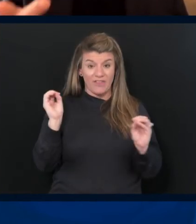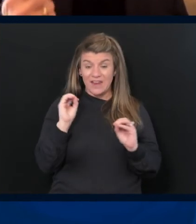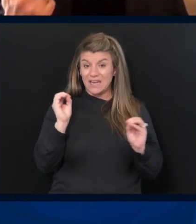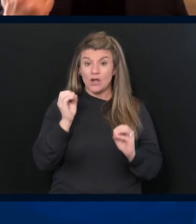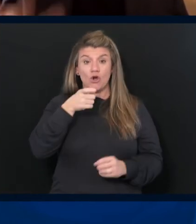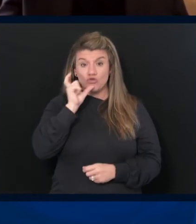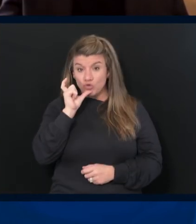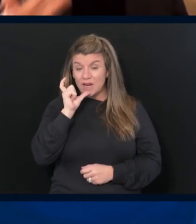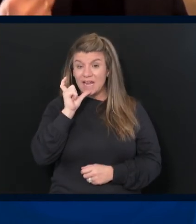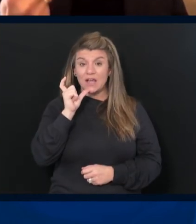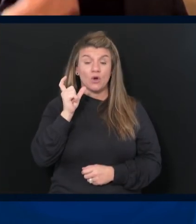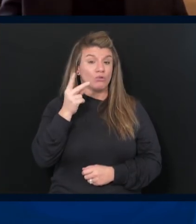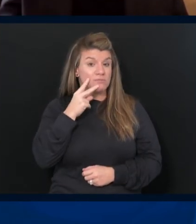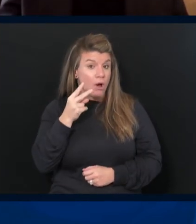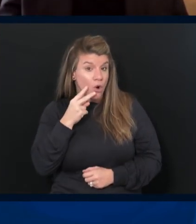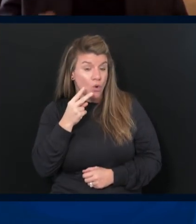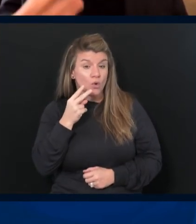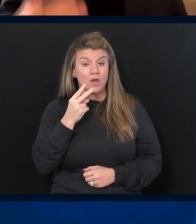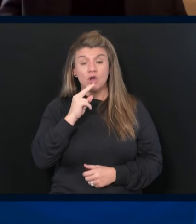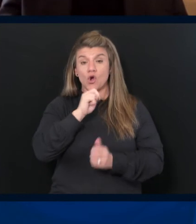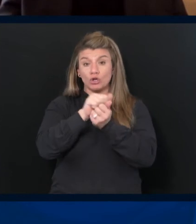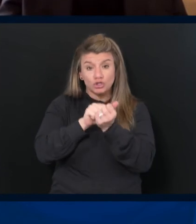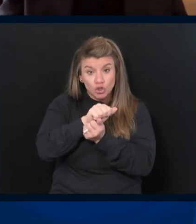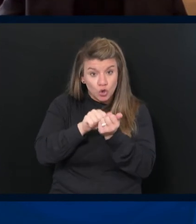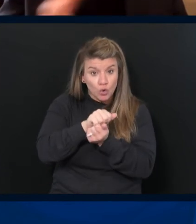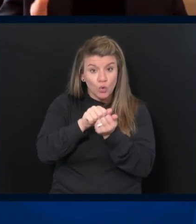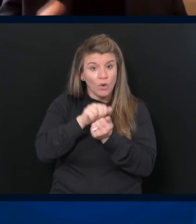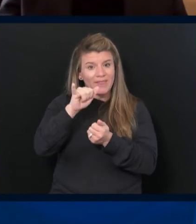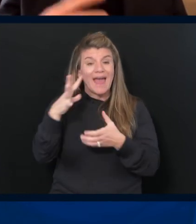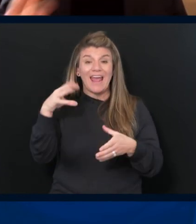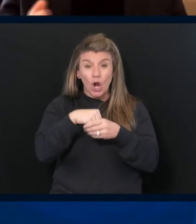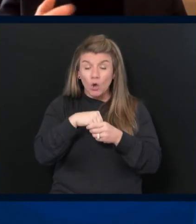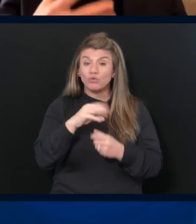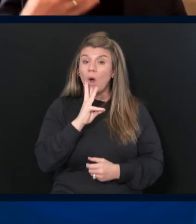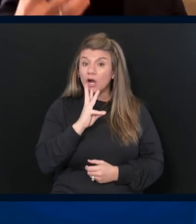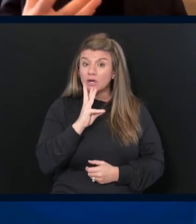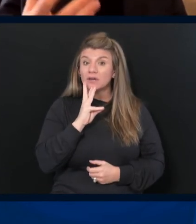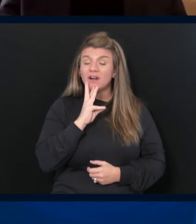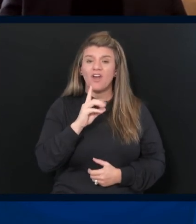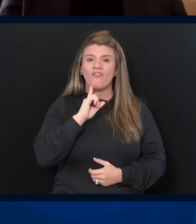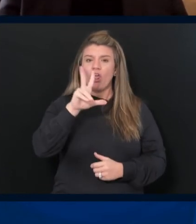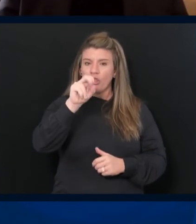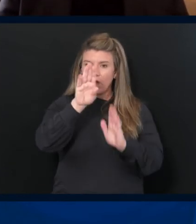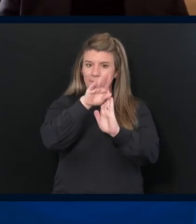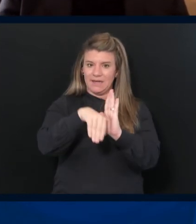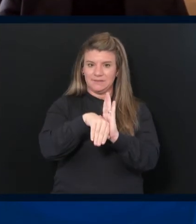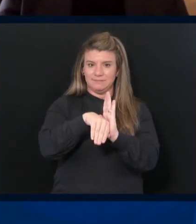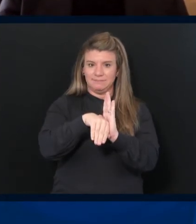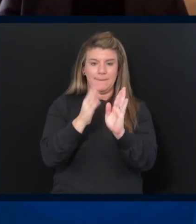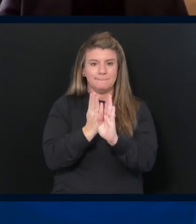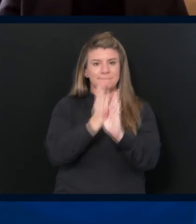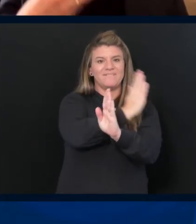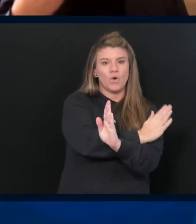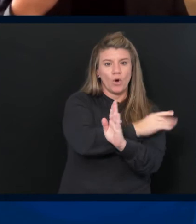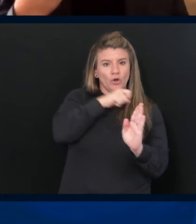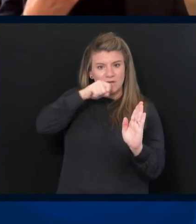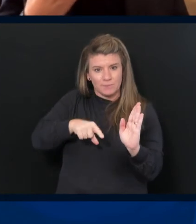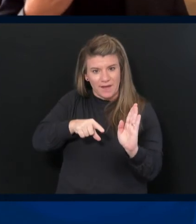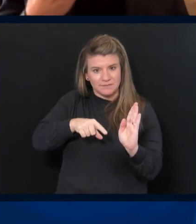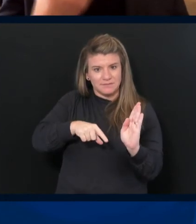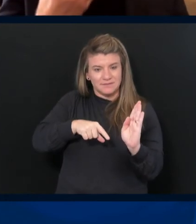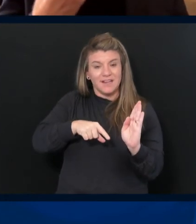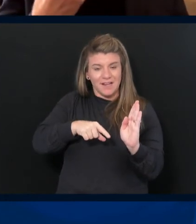drink or to smoke or chew, including water, for 30 minutes before that you're going to collect the sample,